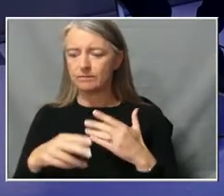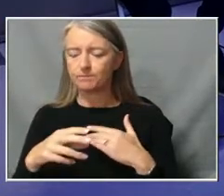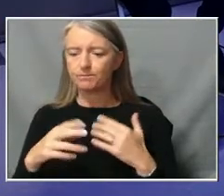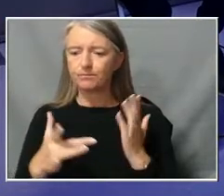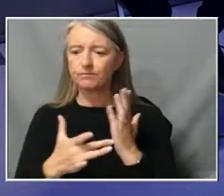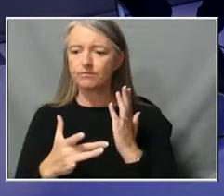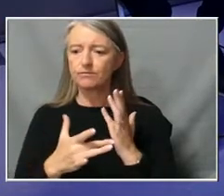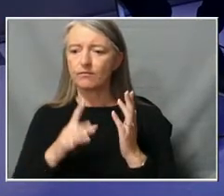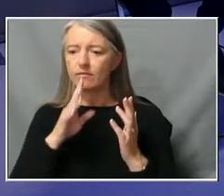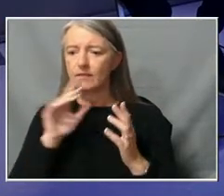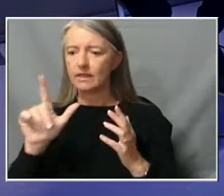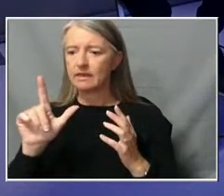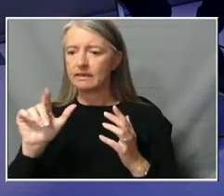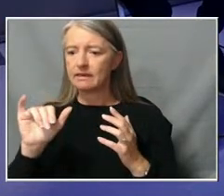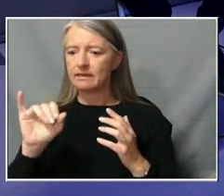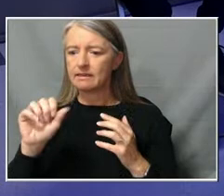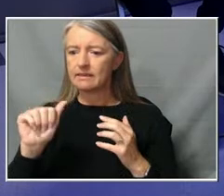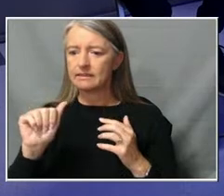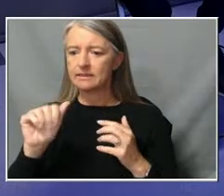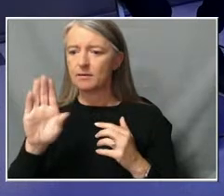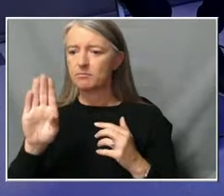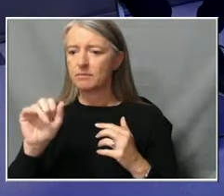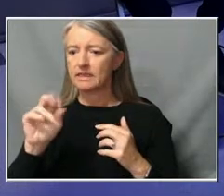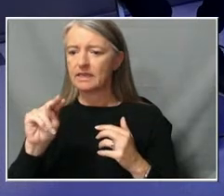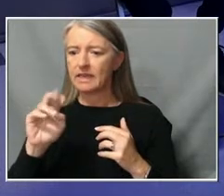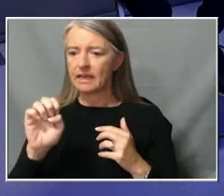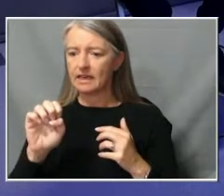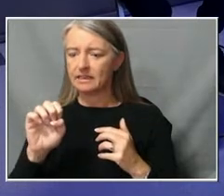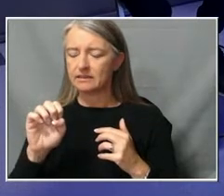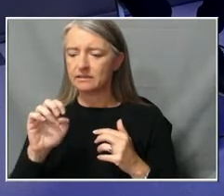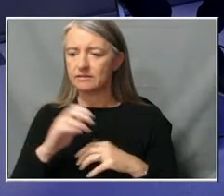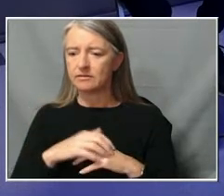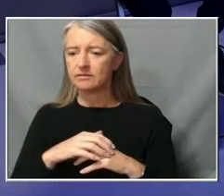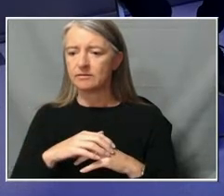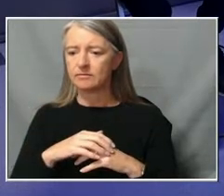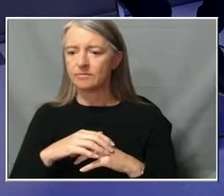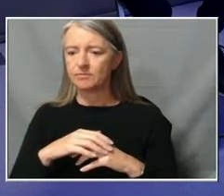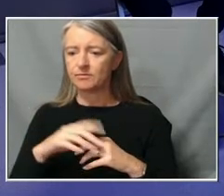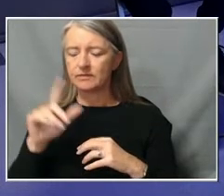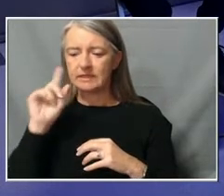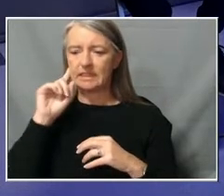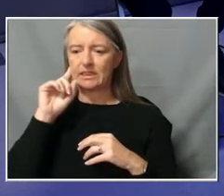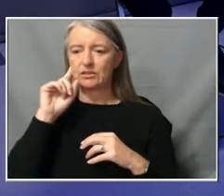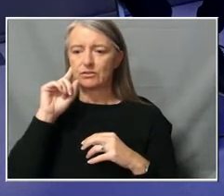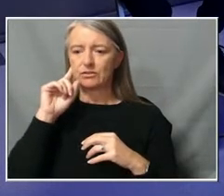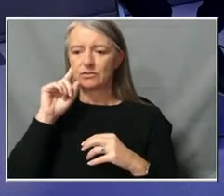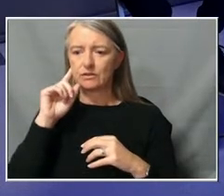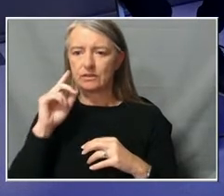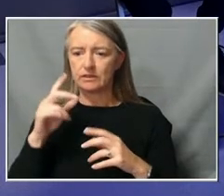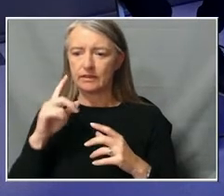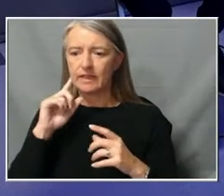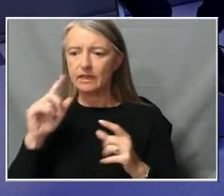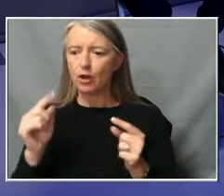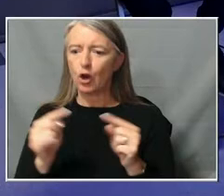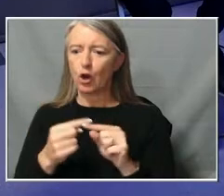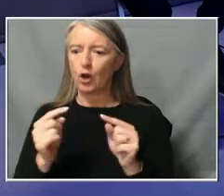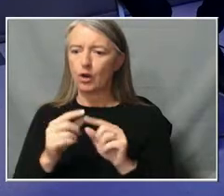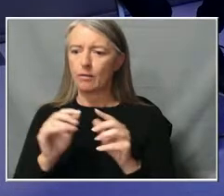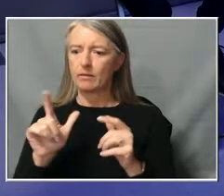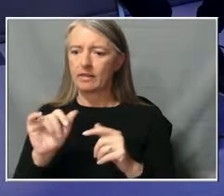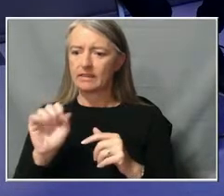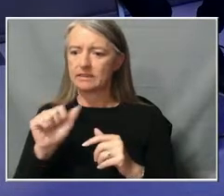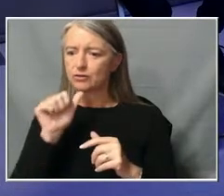speaking, Lisa's tumor was benign. Someone hears benign tumor and thinks perhaps harmless. True, not